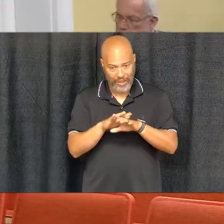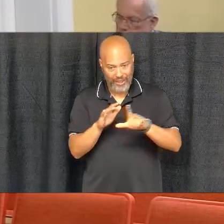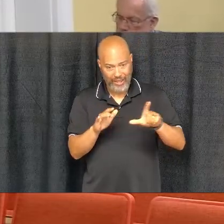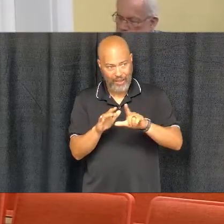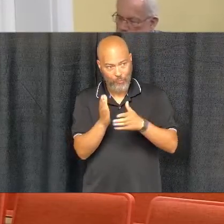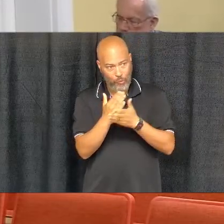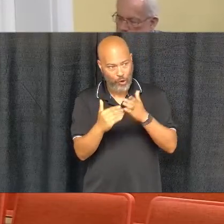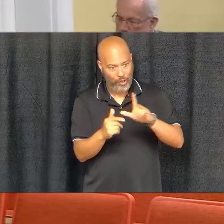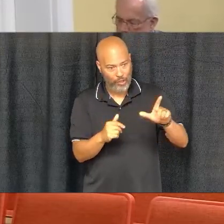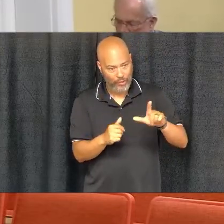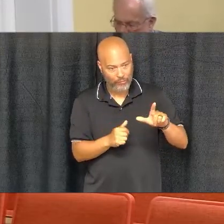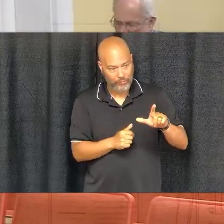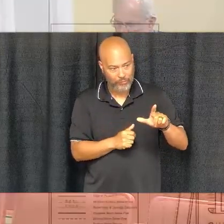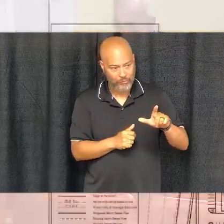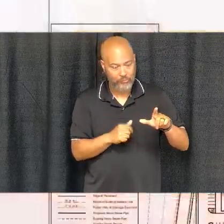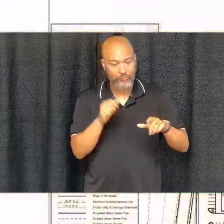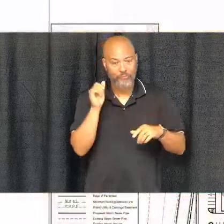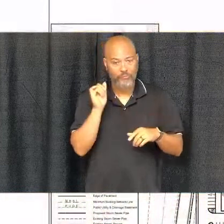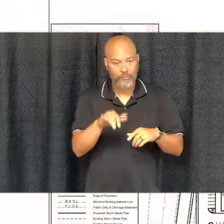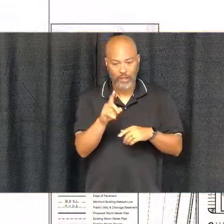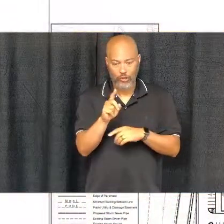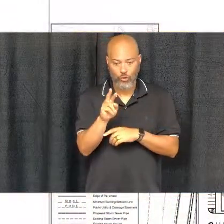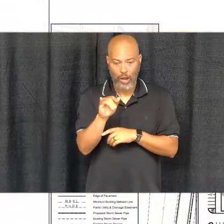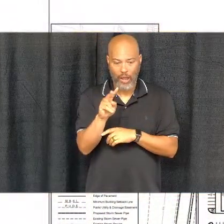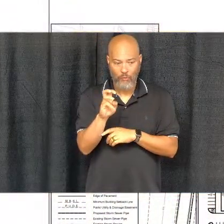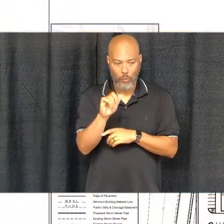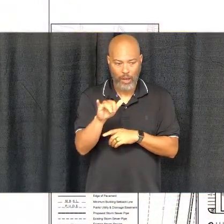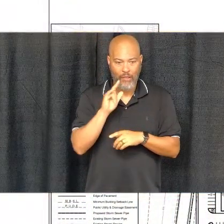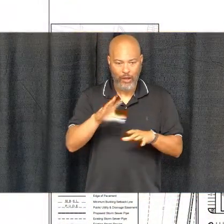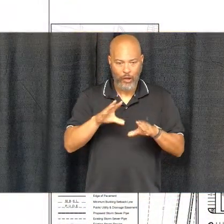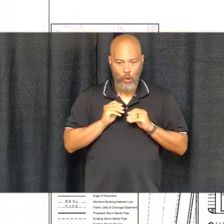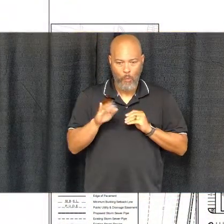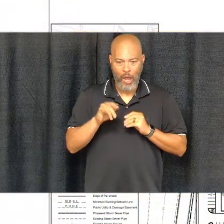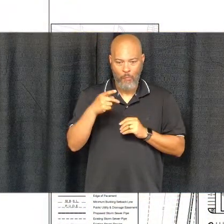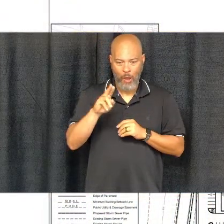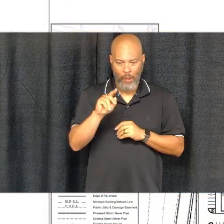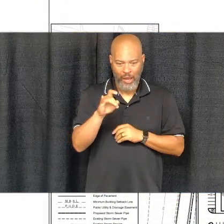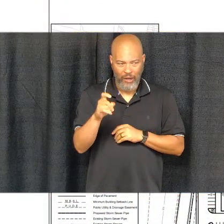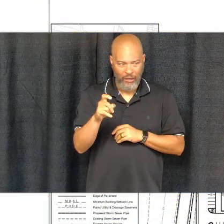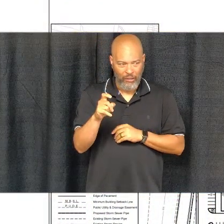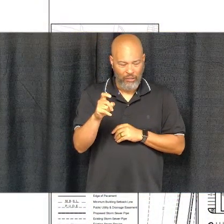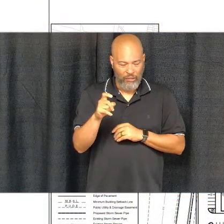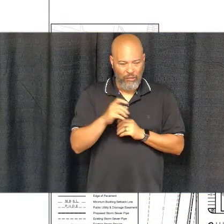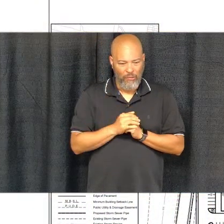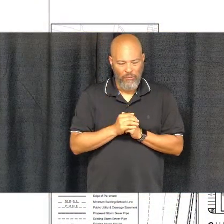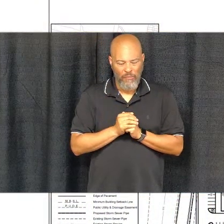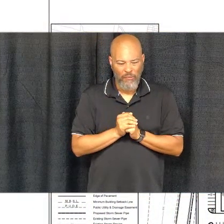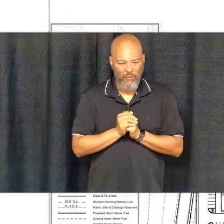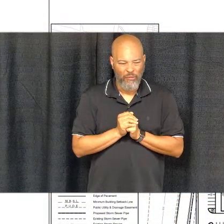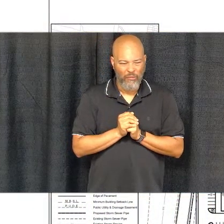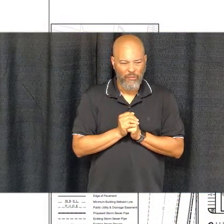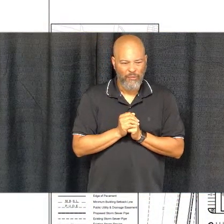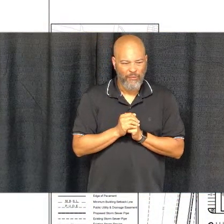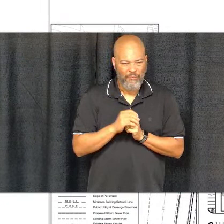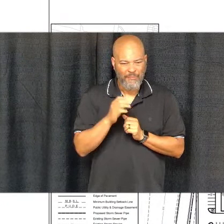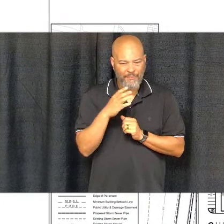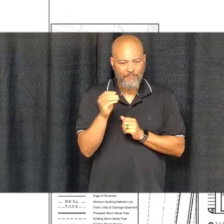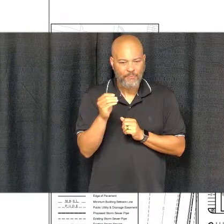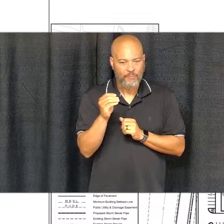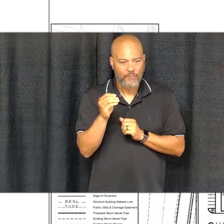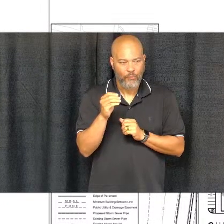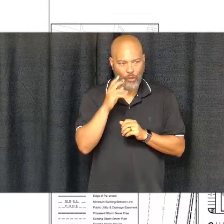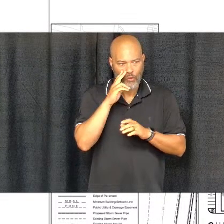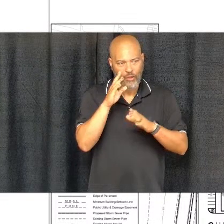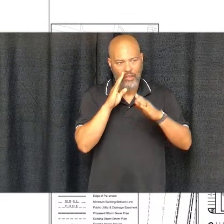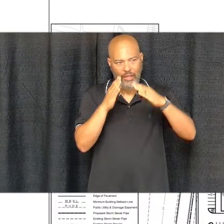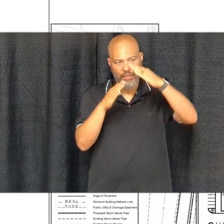or the north, that is the driveway that is owned by the Publix complex, which you can see just to the top